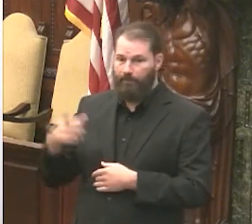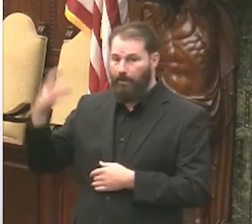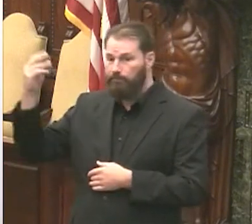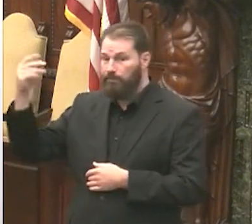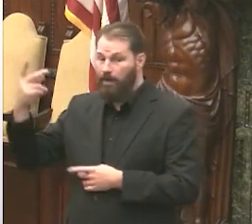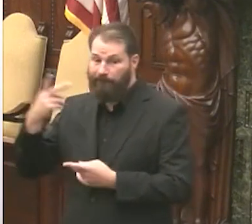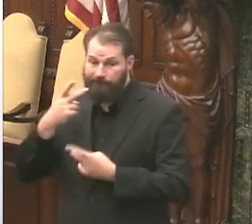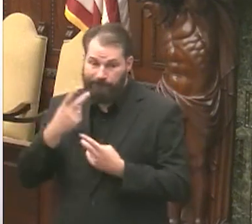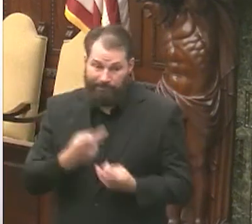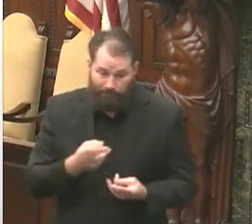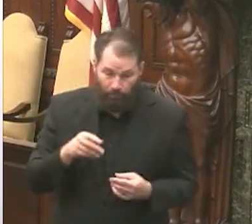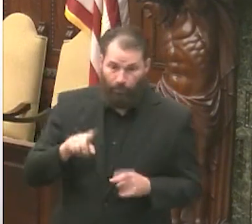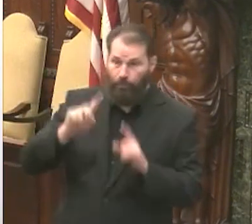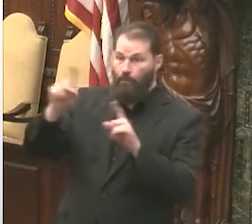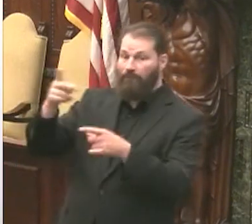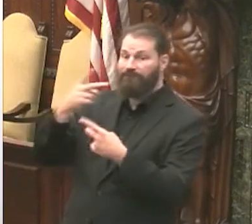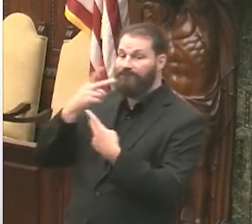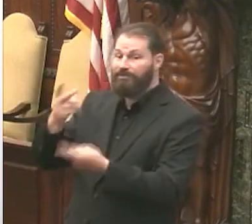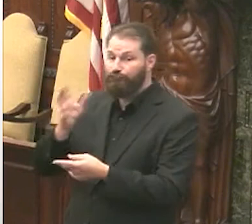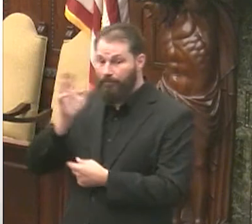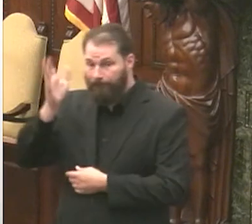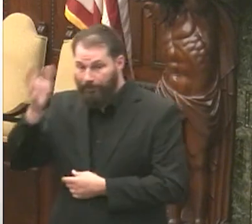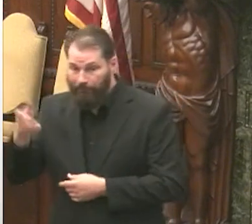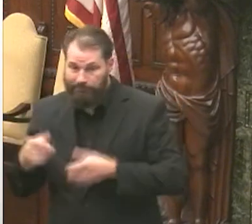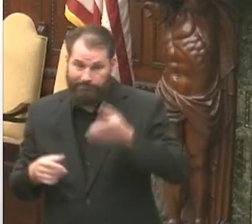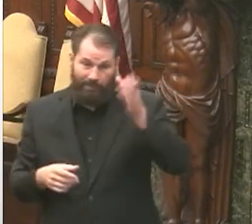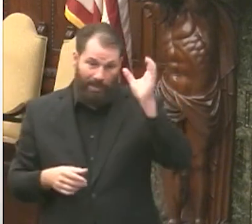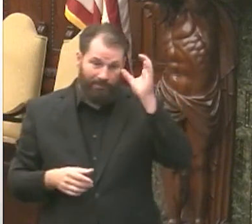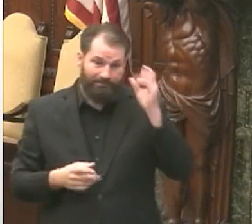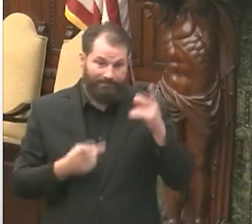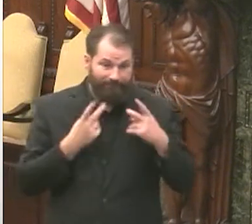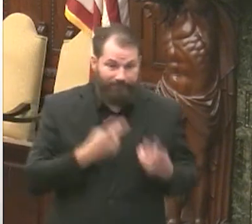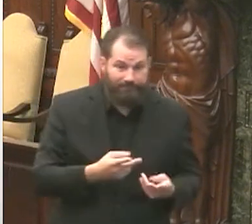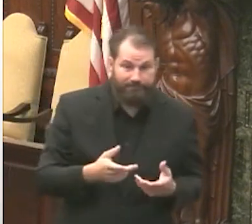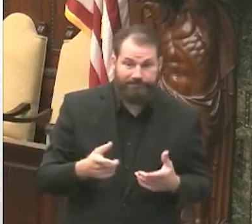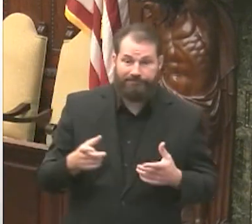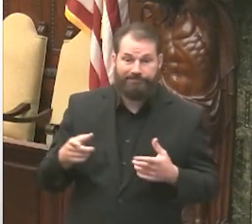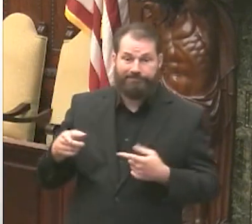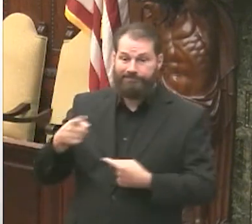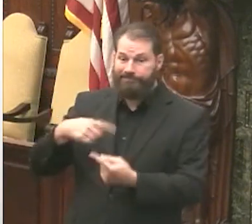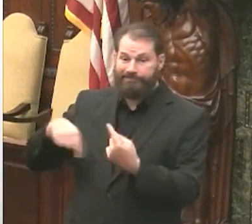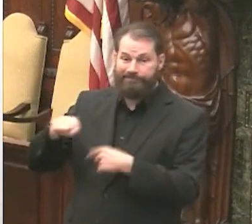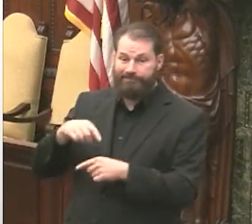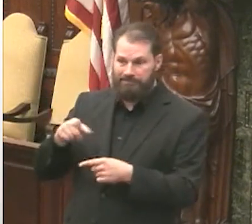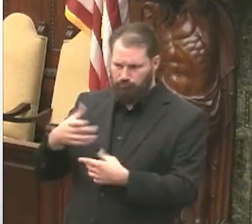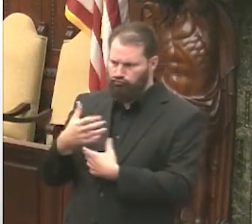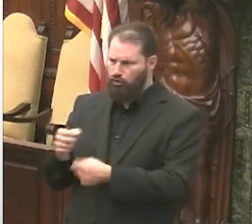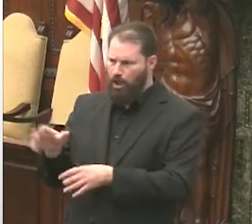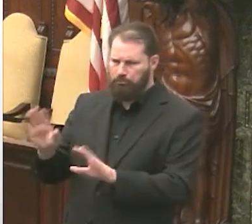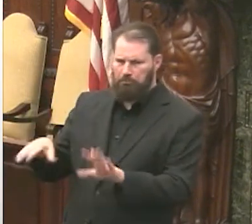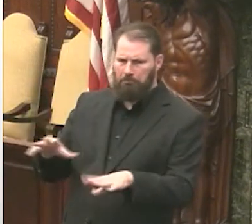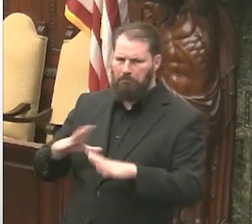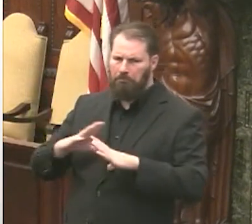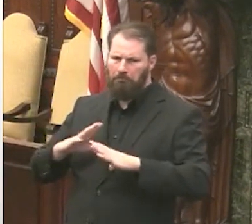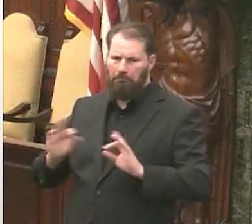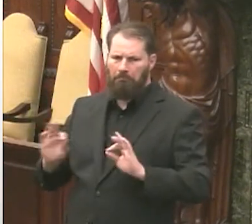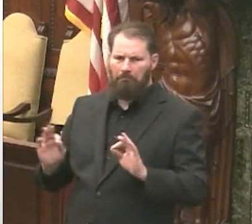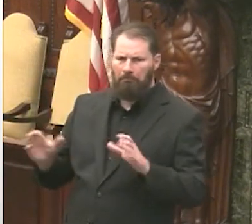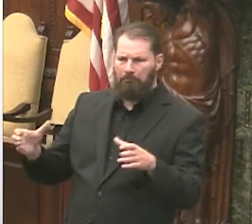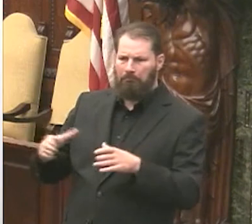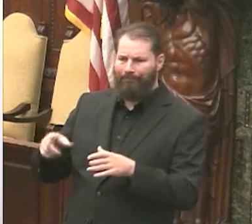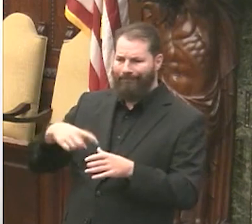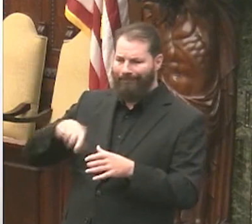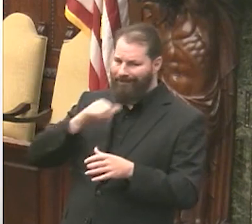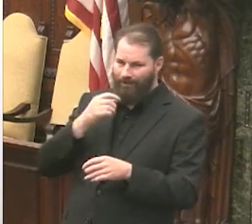grandparents, or you're visiting your cousin, or you're visiting your neighbor, these are people you tend to trust, and you tend not to wear a mask around them. But those are the people that you're most likely to